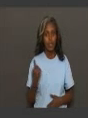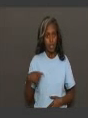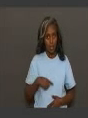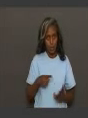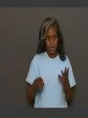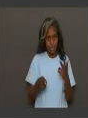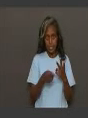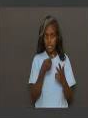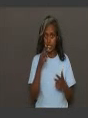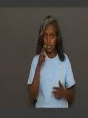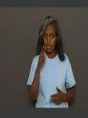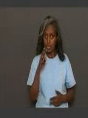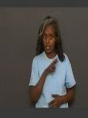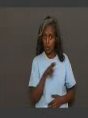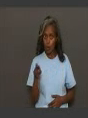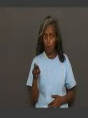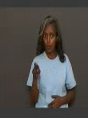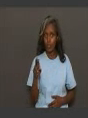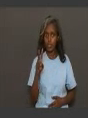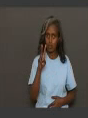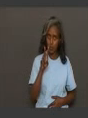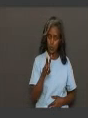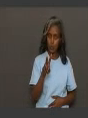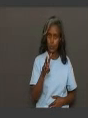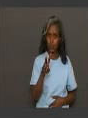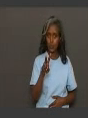Our third row is 2,